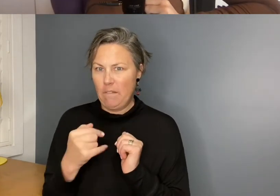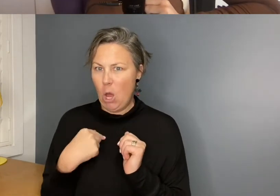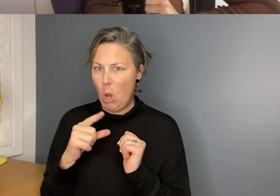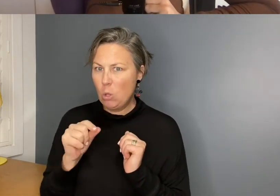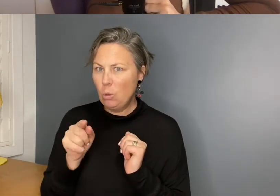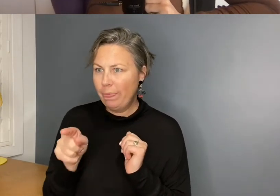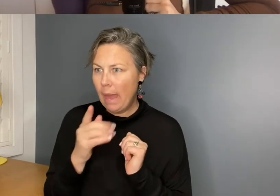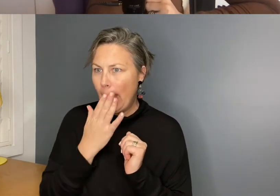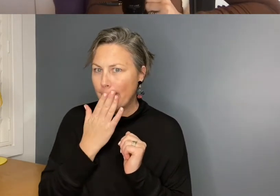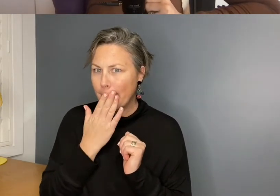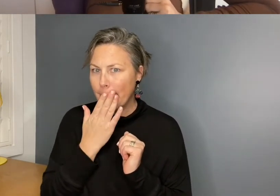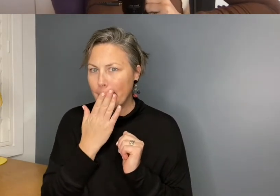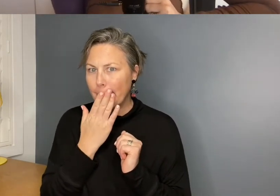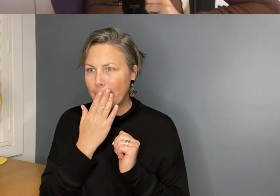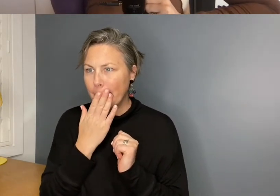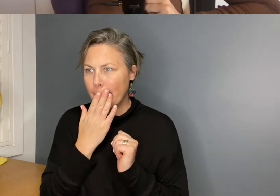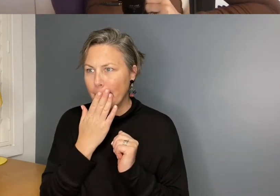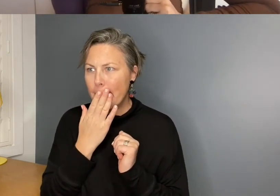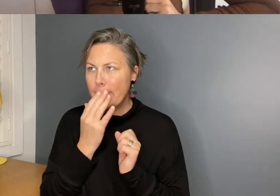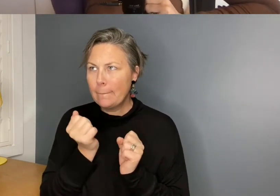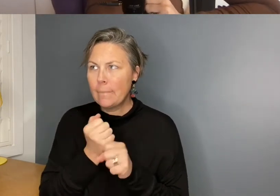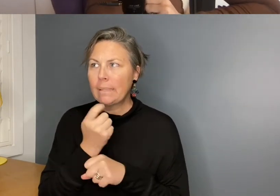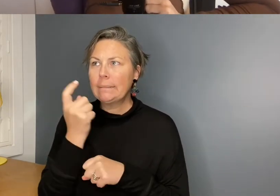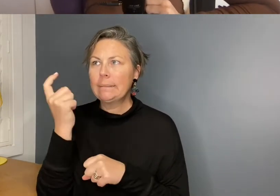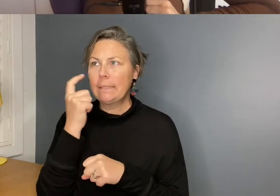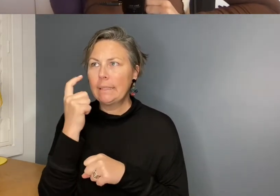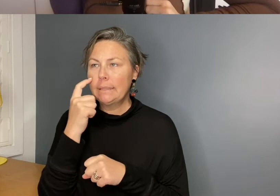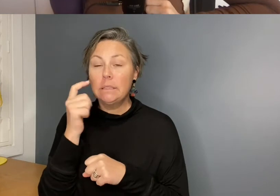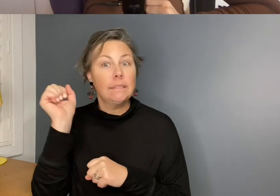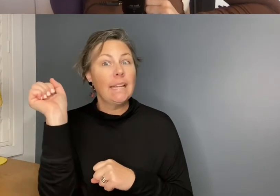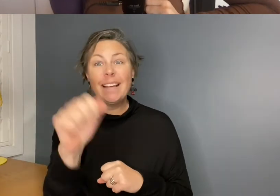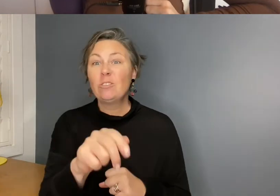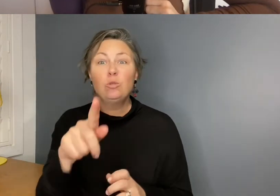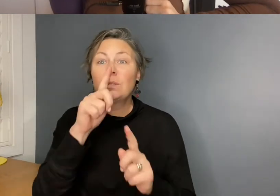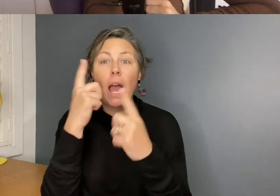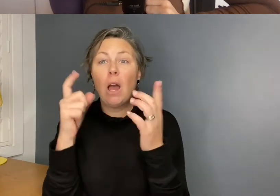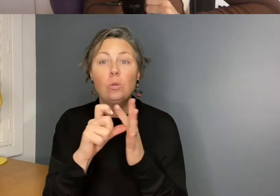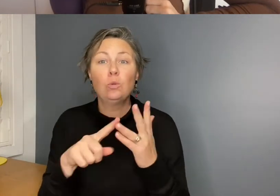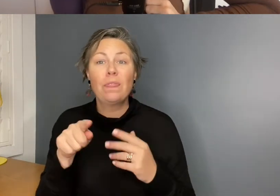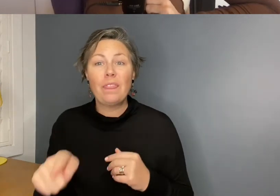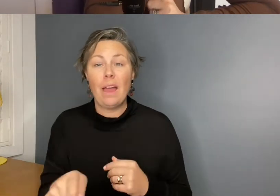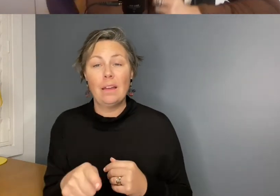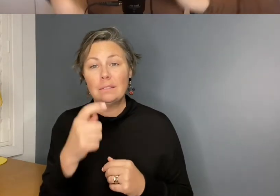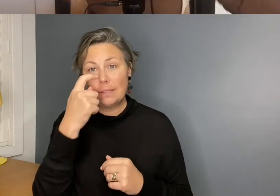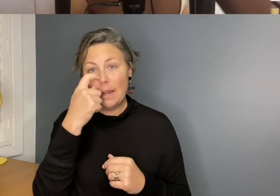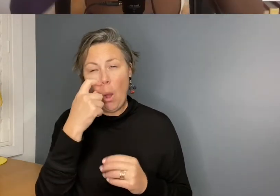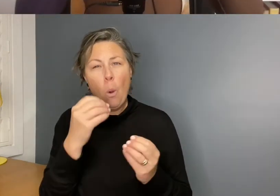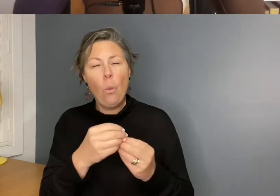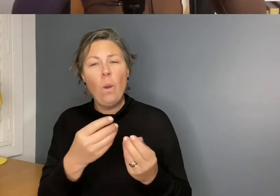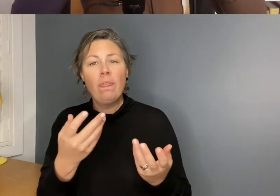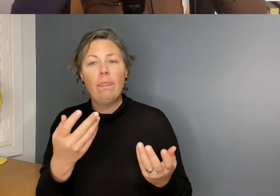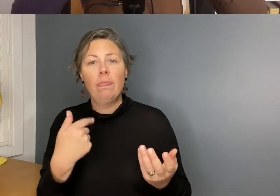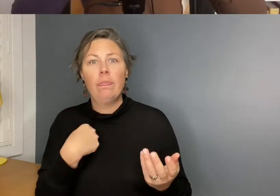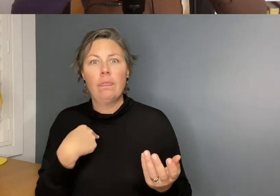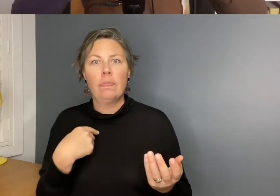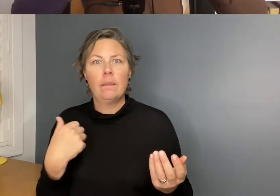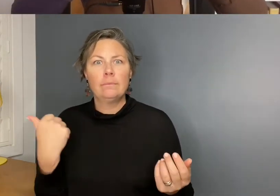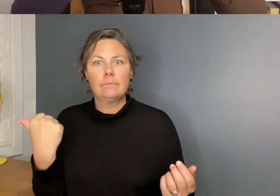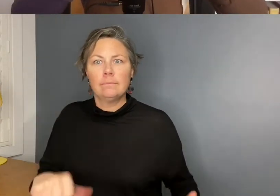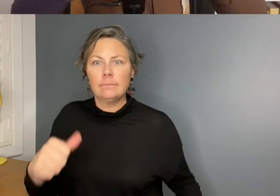think just naturally that. It makes sense, doesn't it, though? It really does. And it was such a lightning bolt moment for